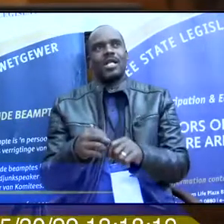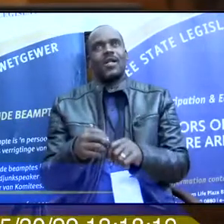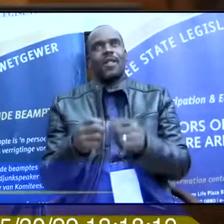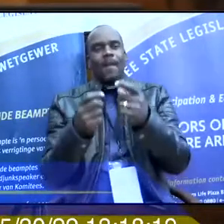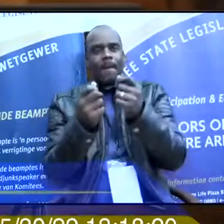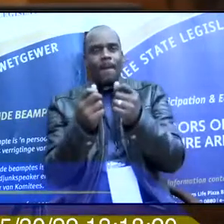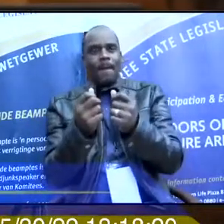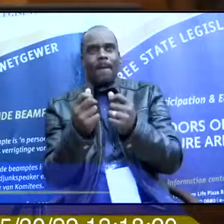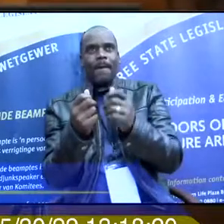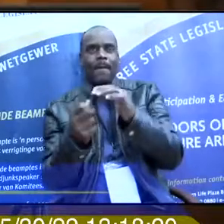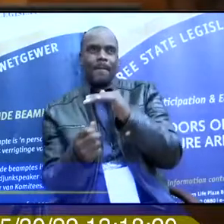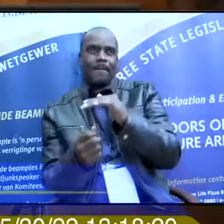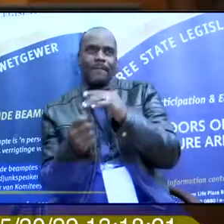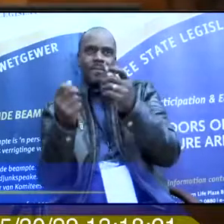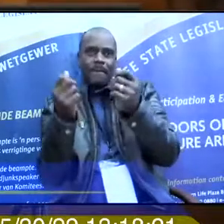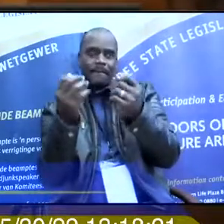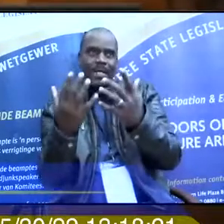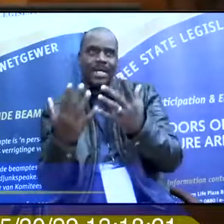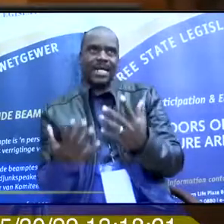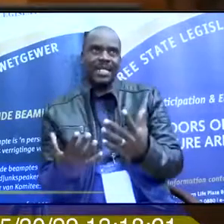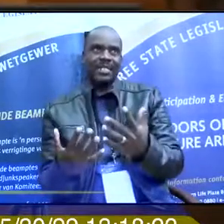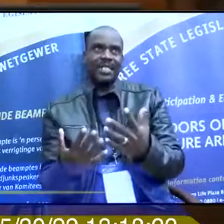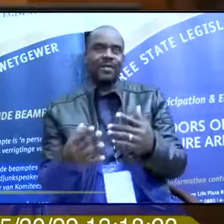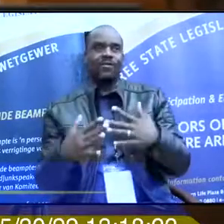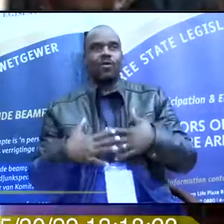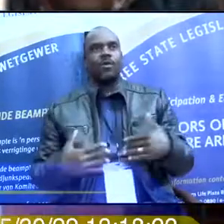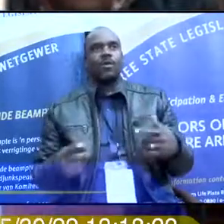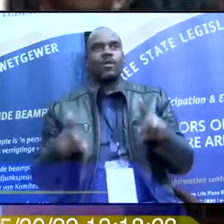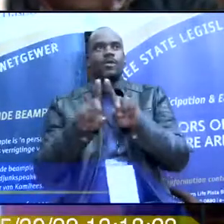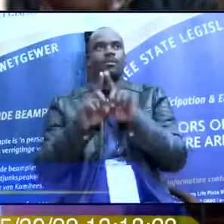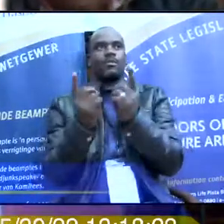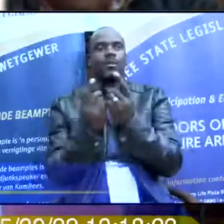health as always thank you very much